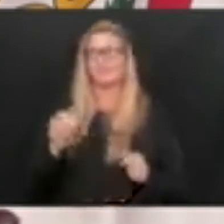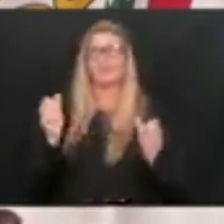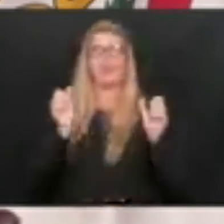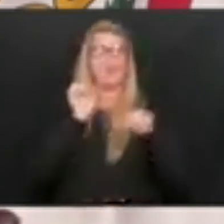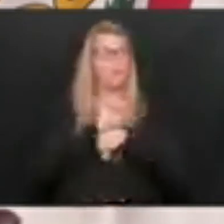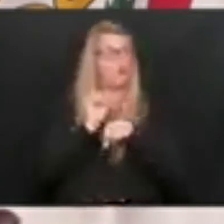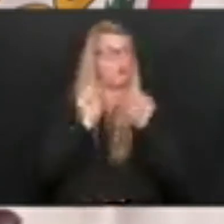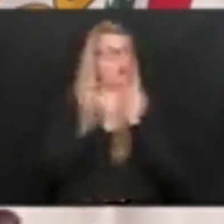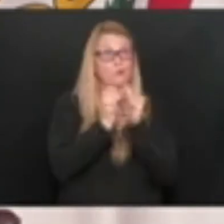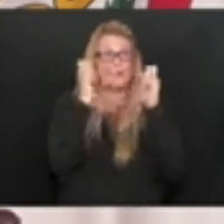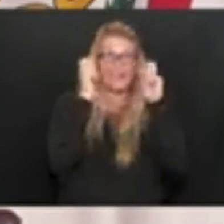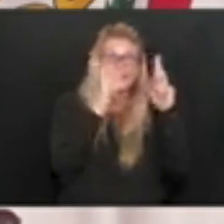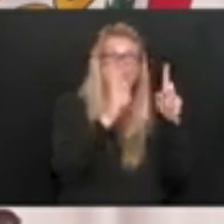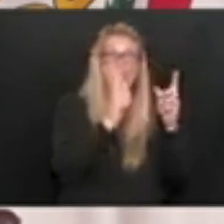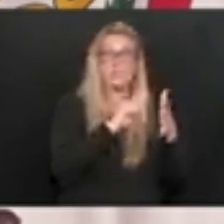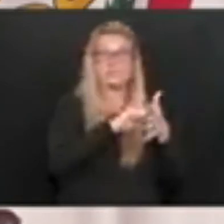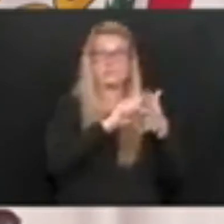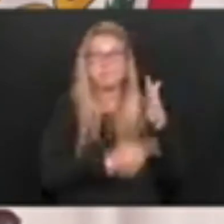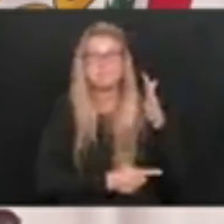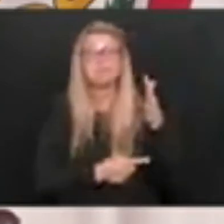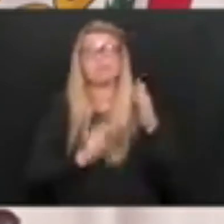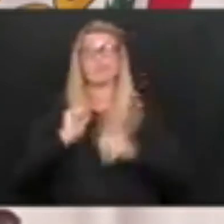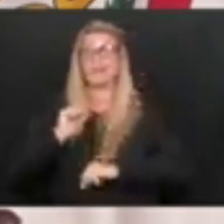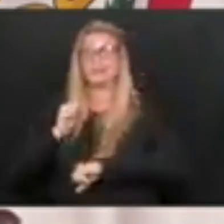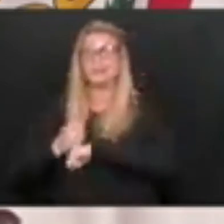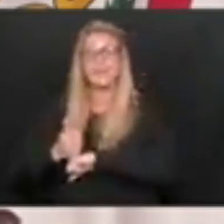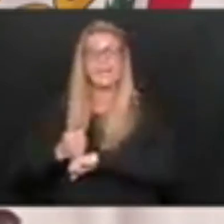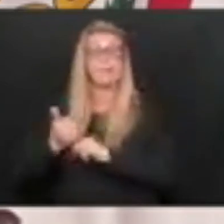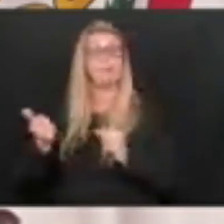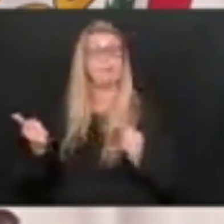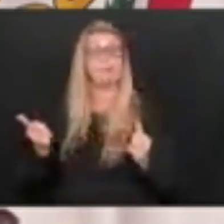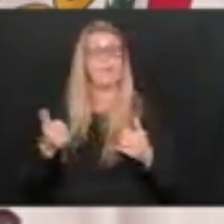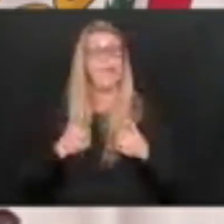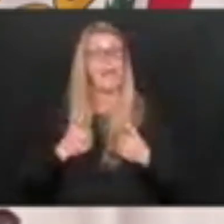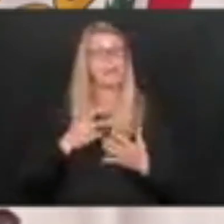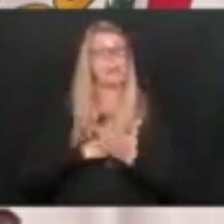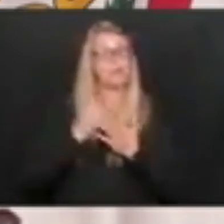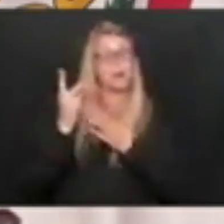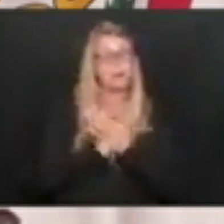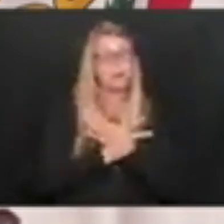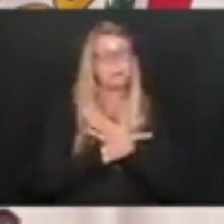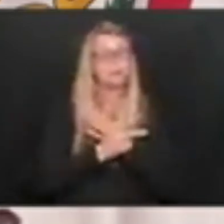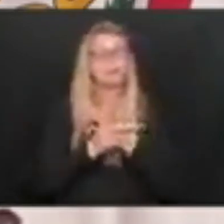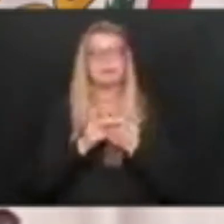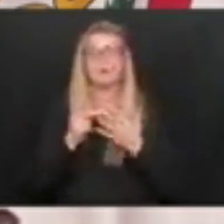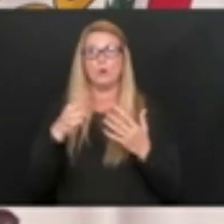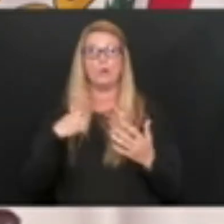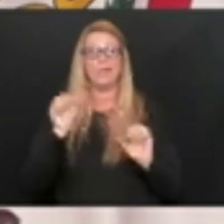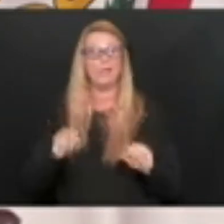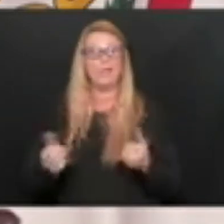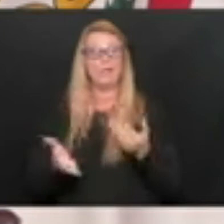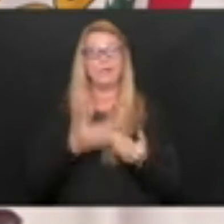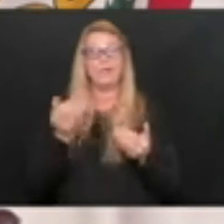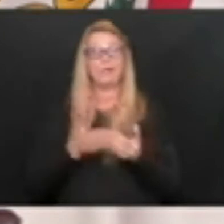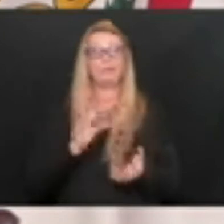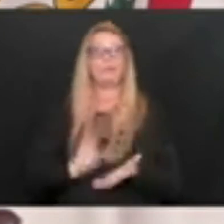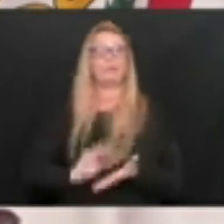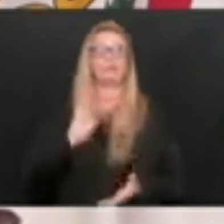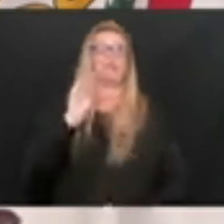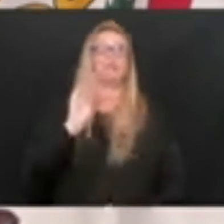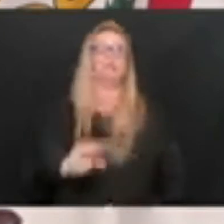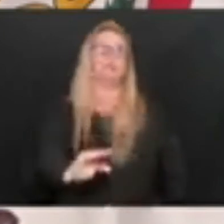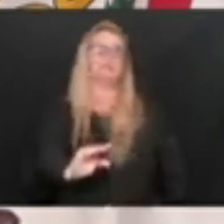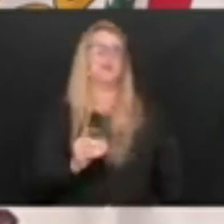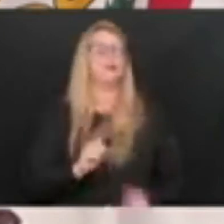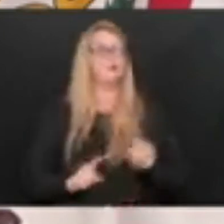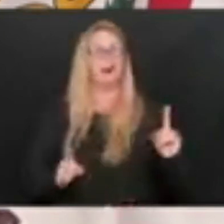and everything, to be able to set up and have a program that we can lay right in your hands. We're really close, but